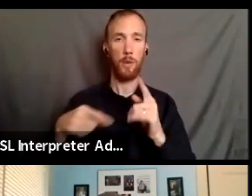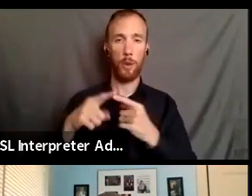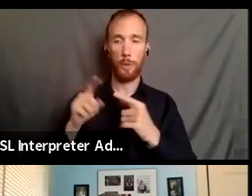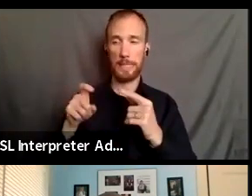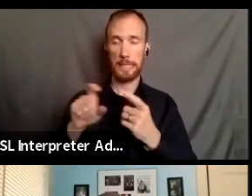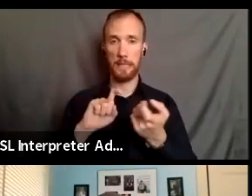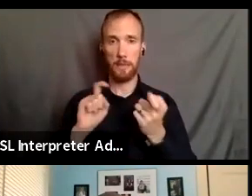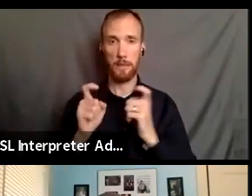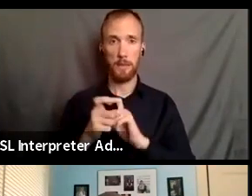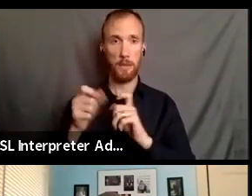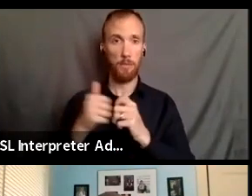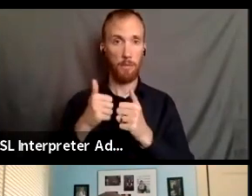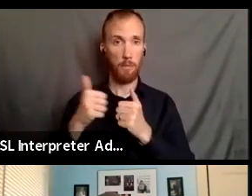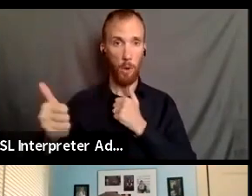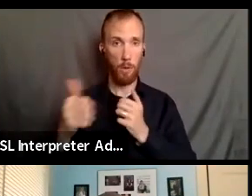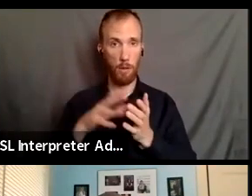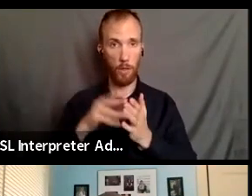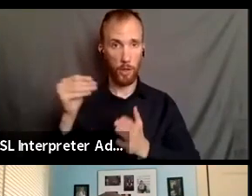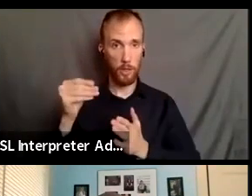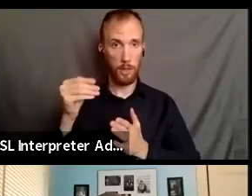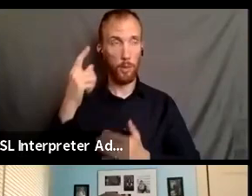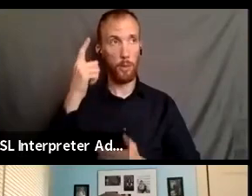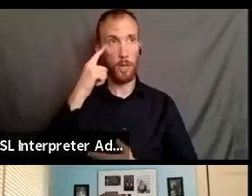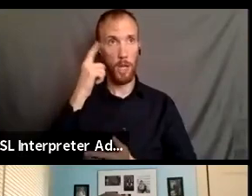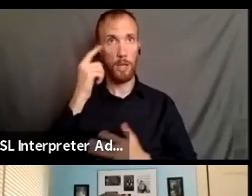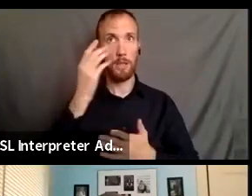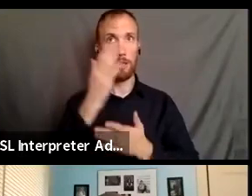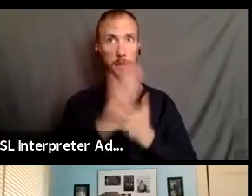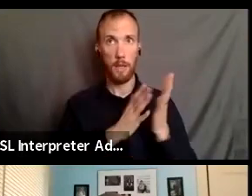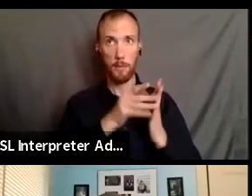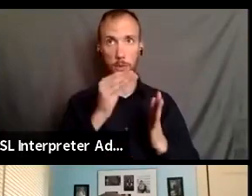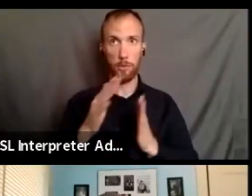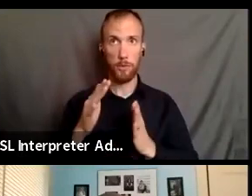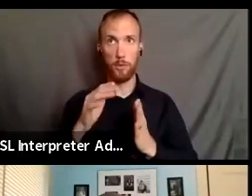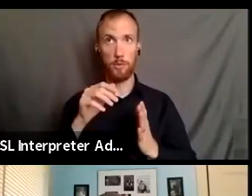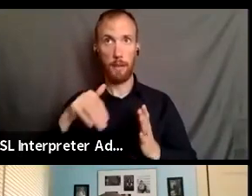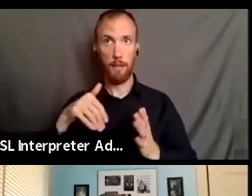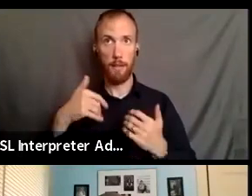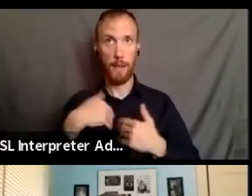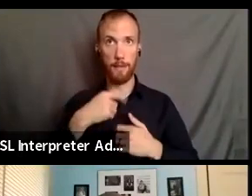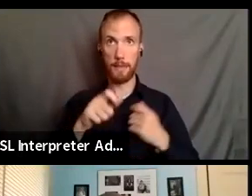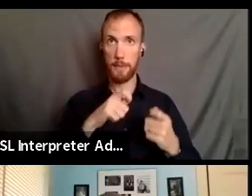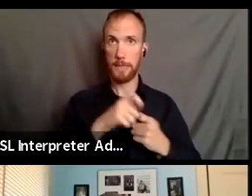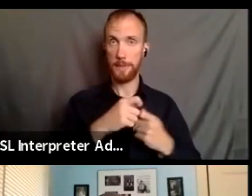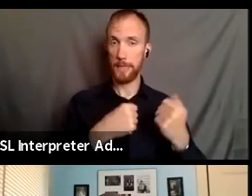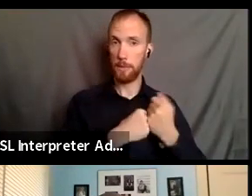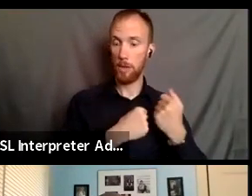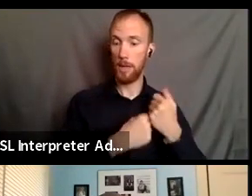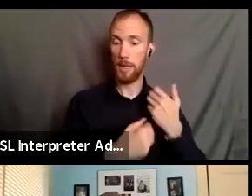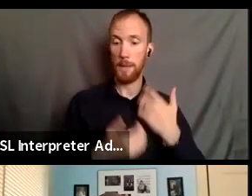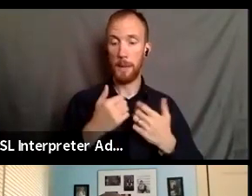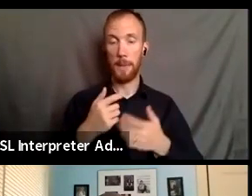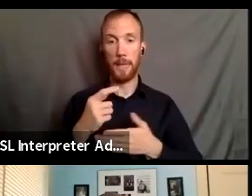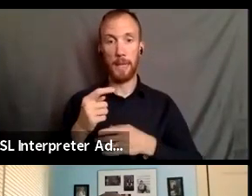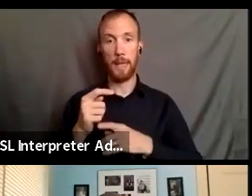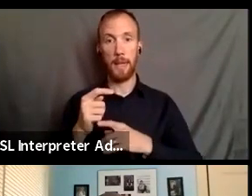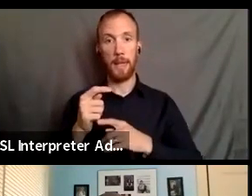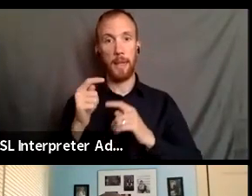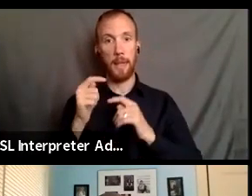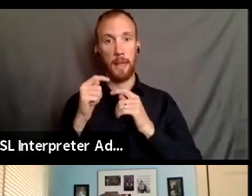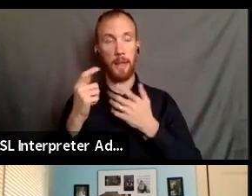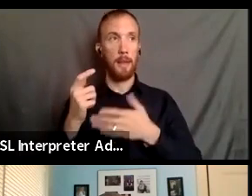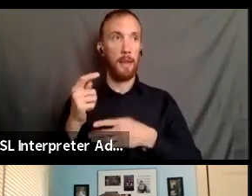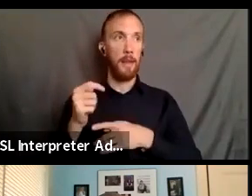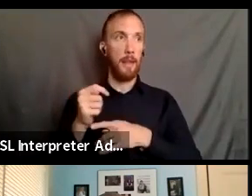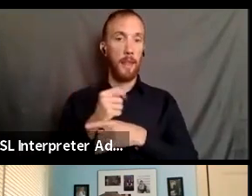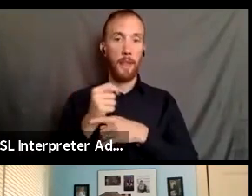concerned that students who were already receiving supports might be disconnected from their therapists or mentors and so the district made